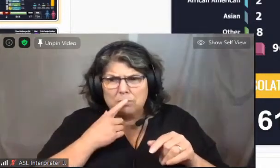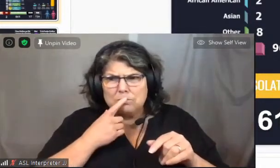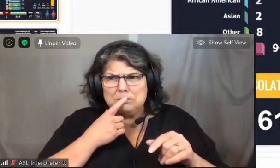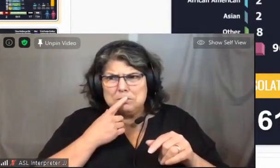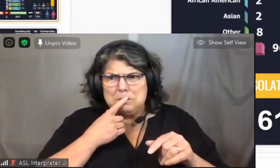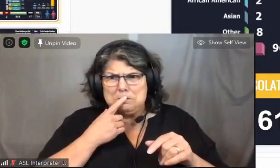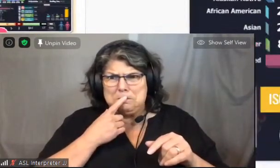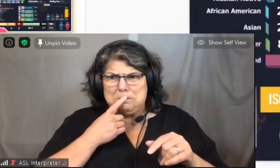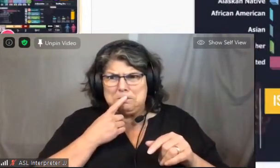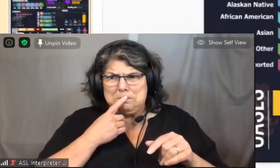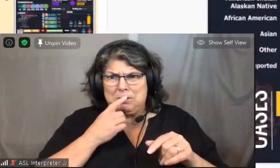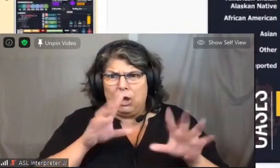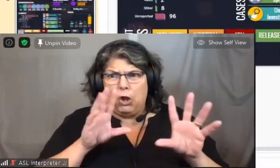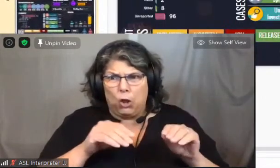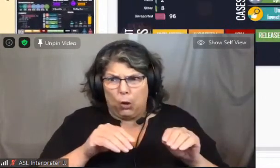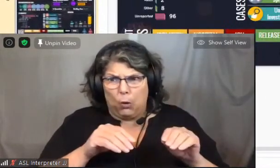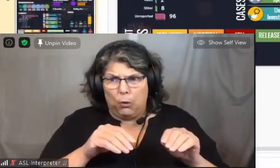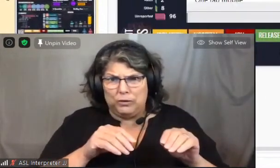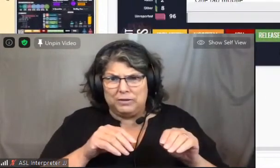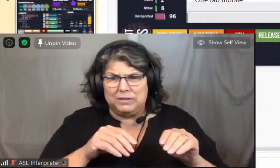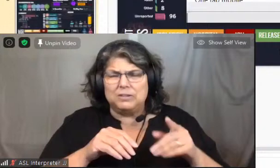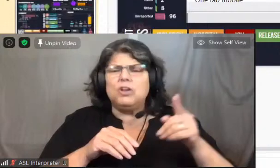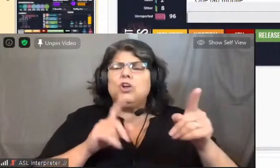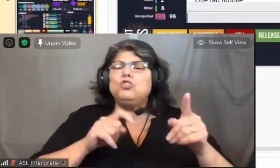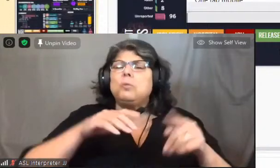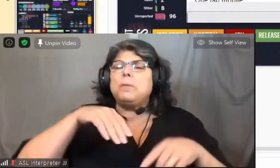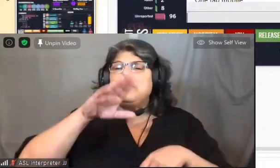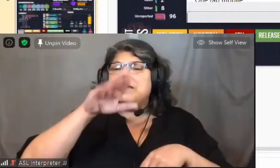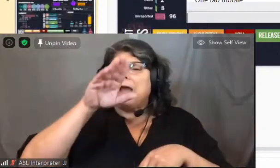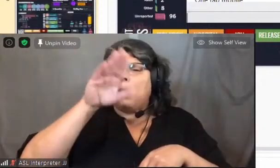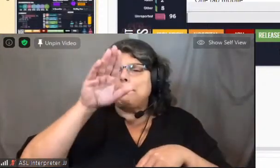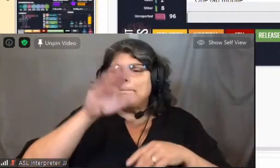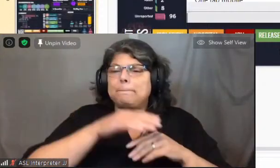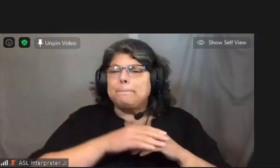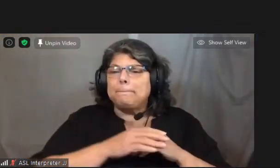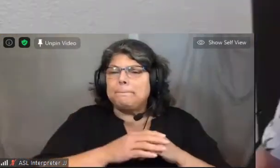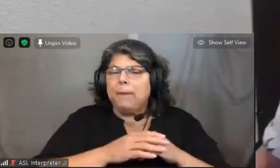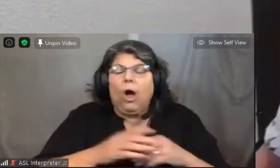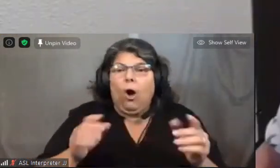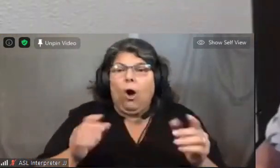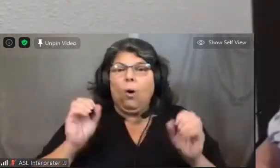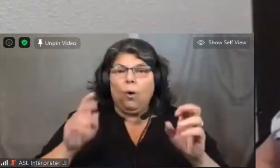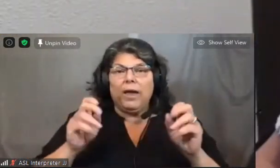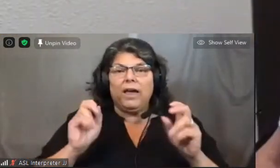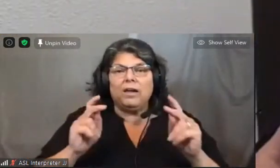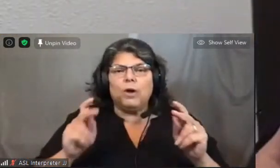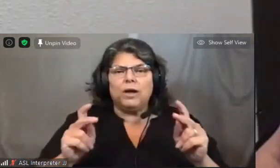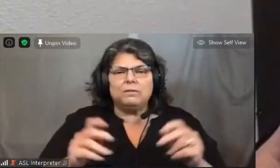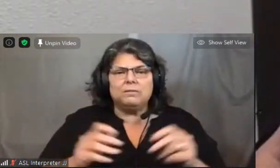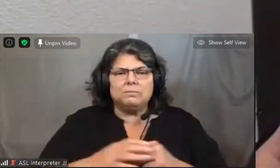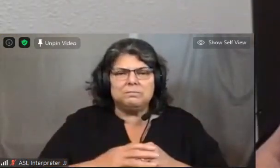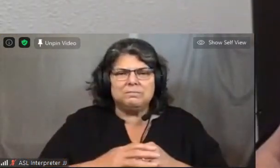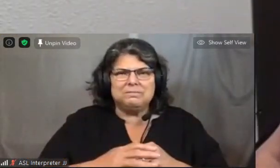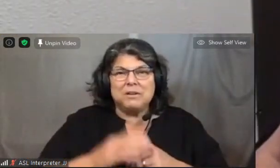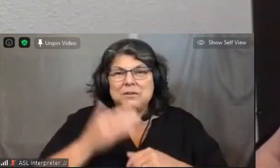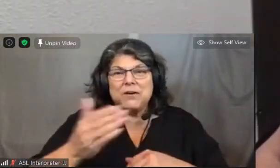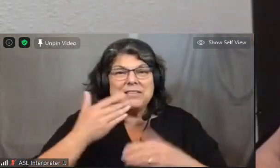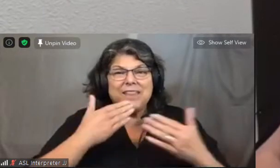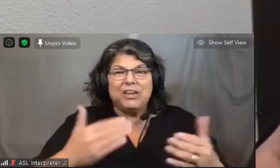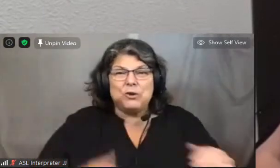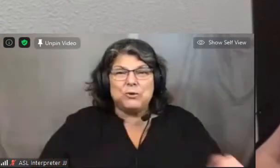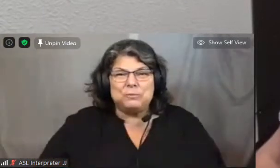I'm going to close this down. It should be at the top of your screen. There it is. Okay. Yeah. Okay. Good. Perfect. Thank